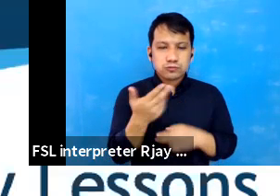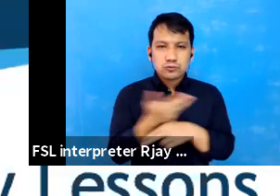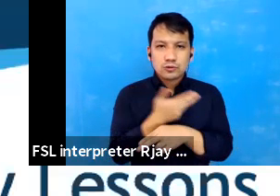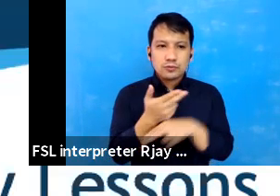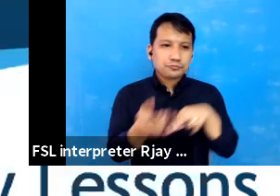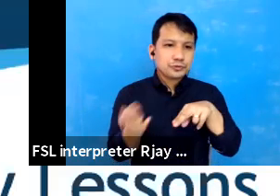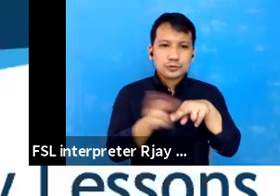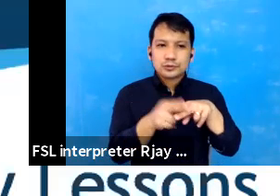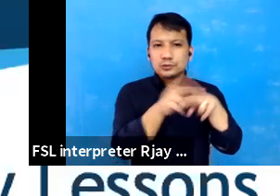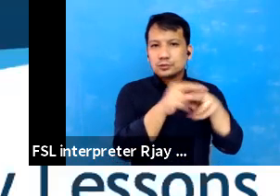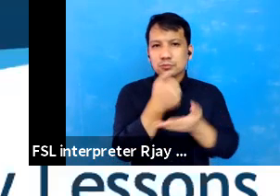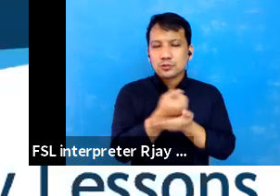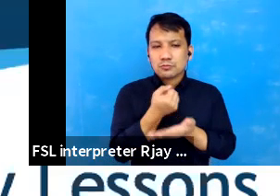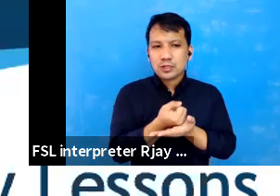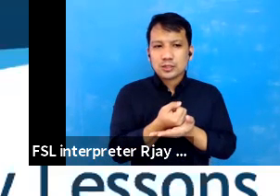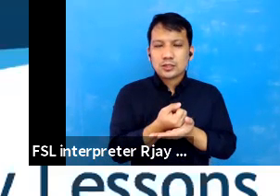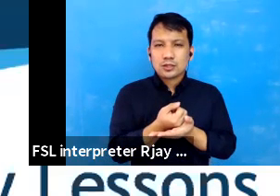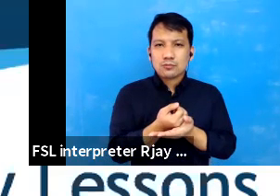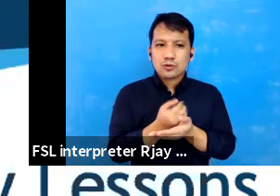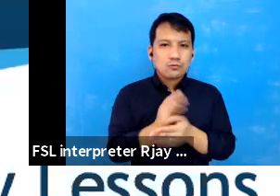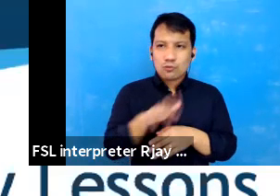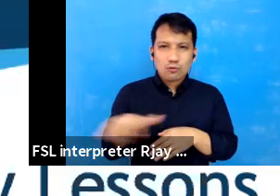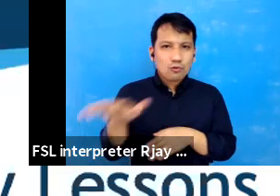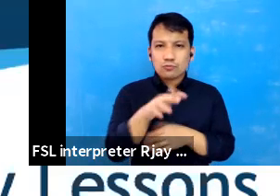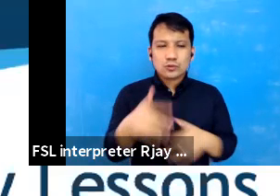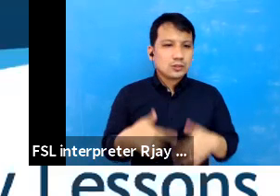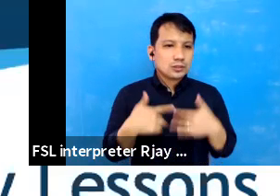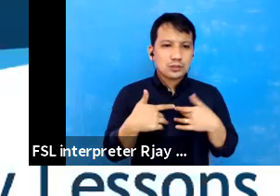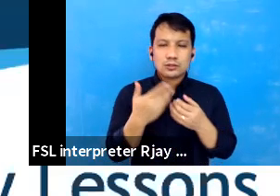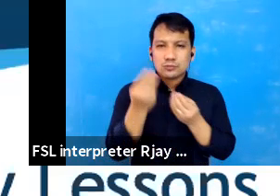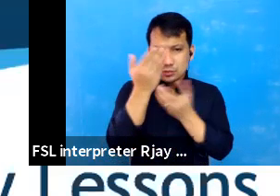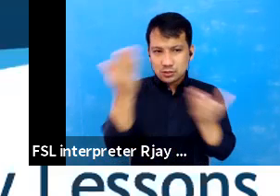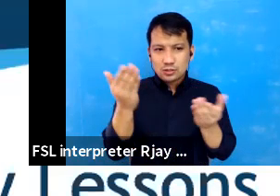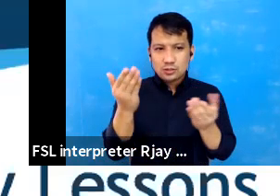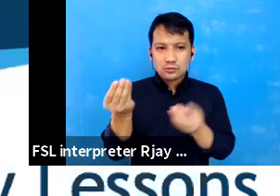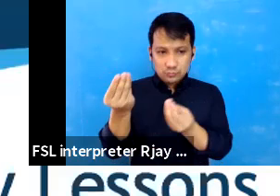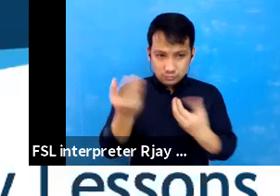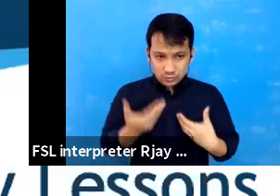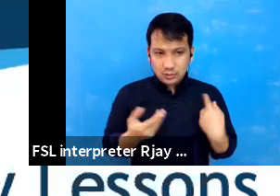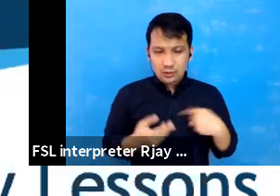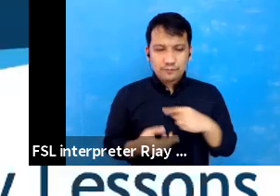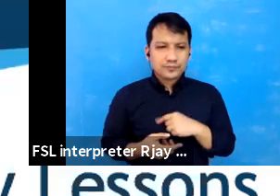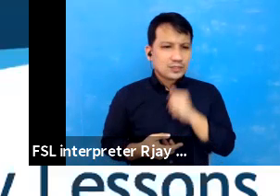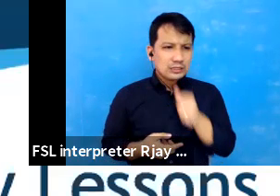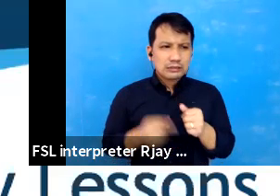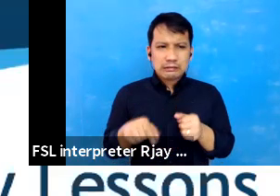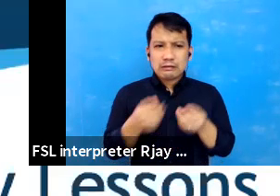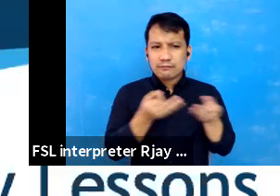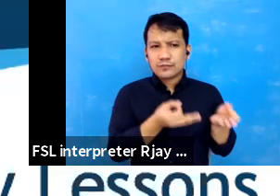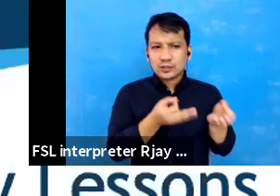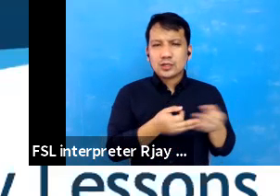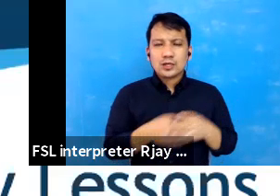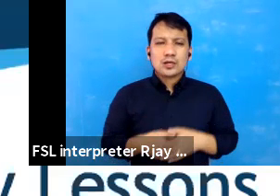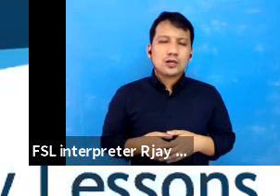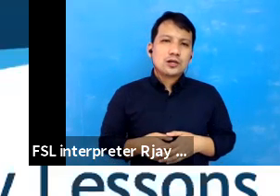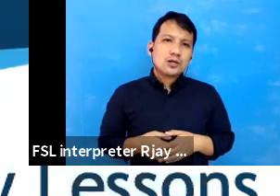their budgets over time across the life course, as pointed out. Hindi lang sa feeding, we just